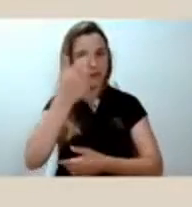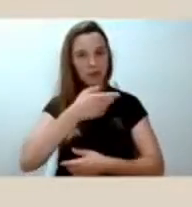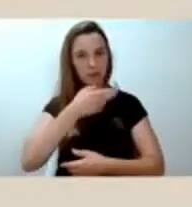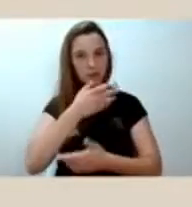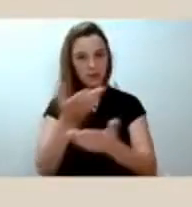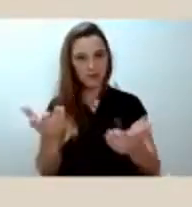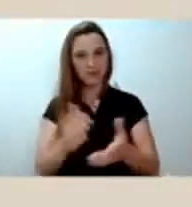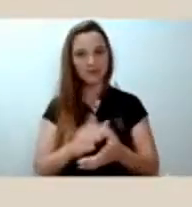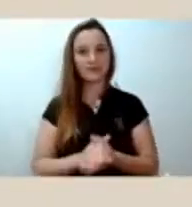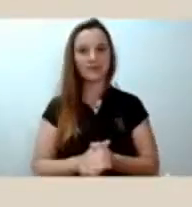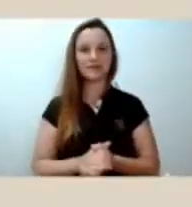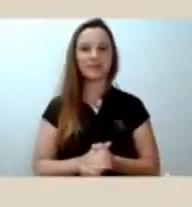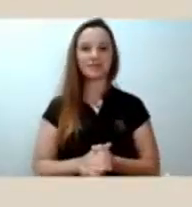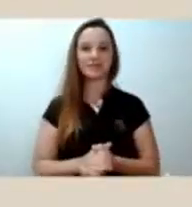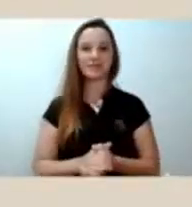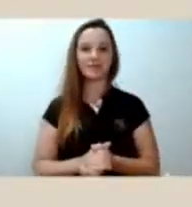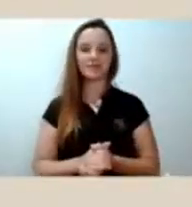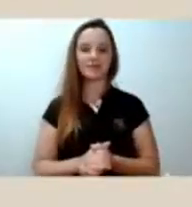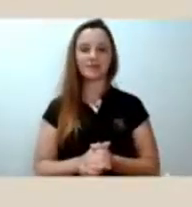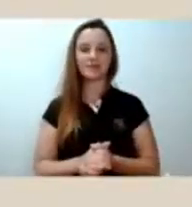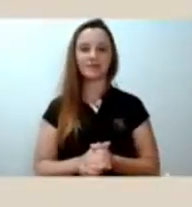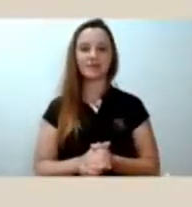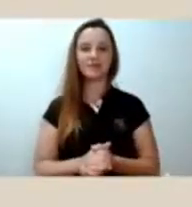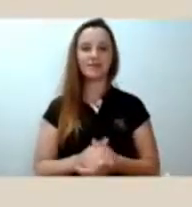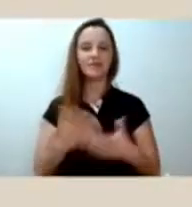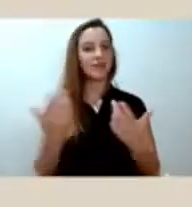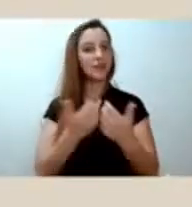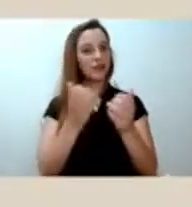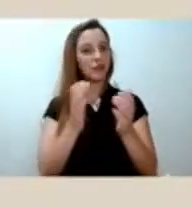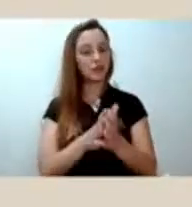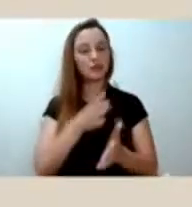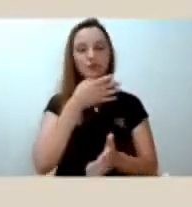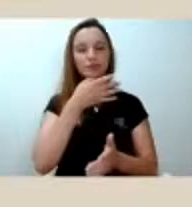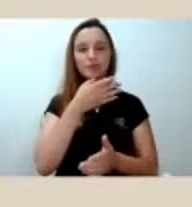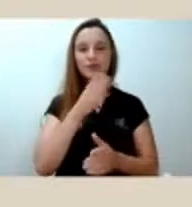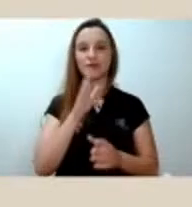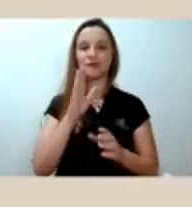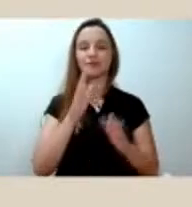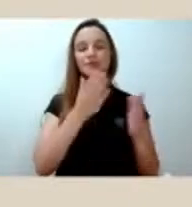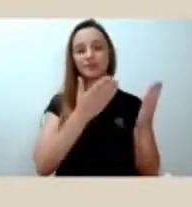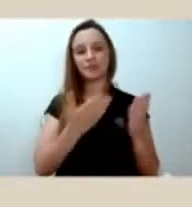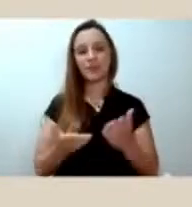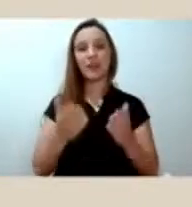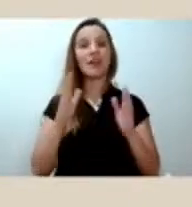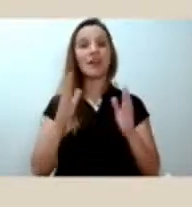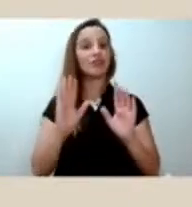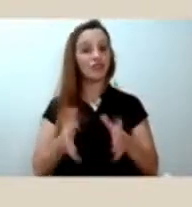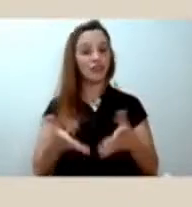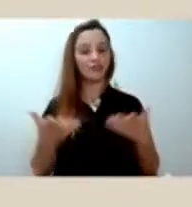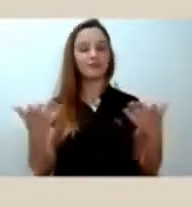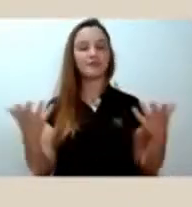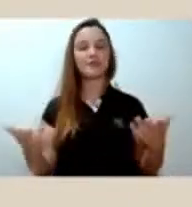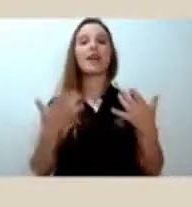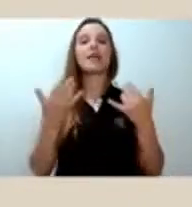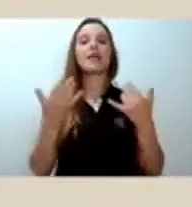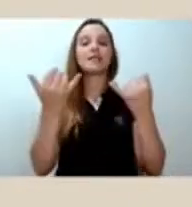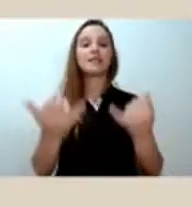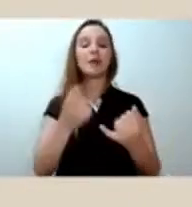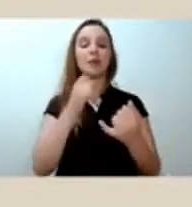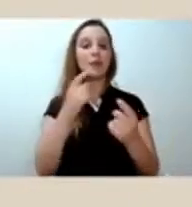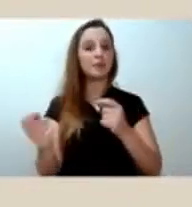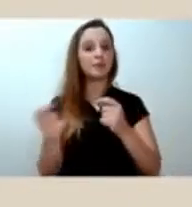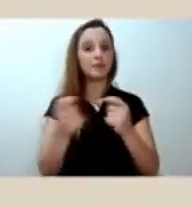So yeah, now that all of our panelists are introduced, we can move on to the discussion. So it's great to have you all